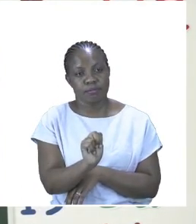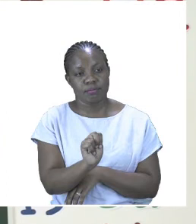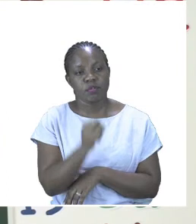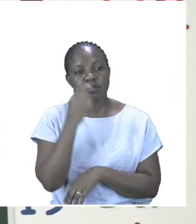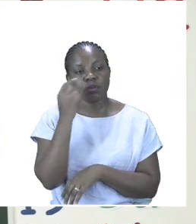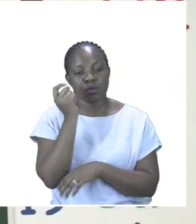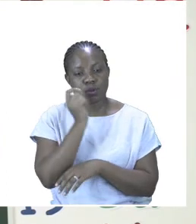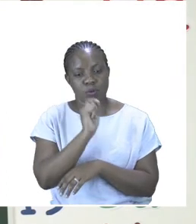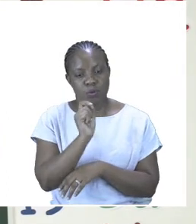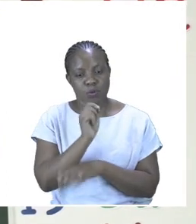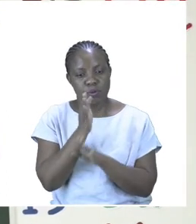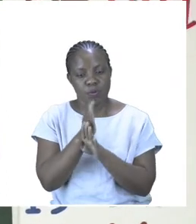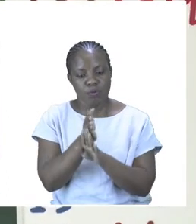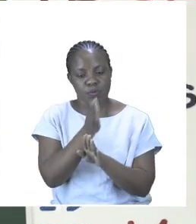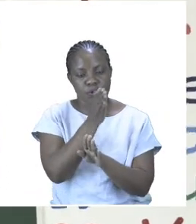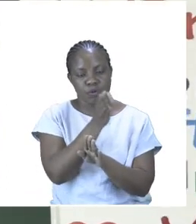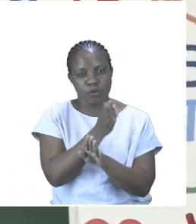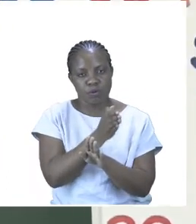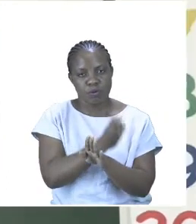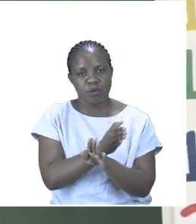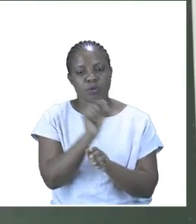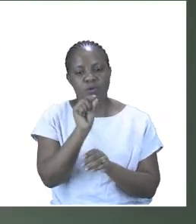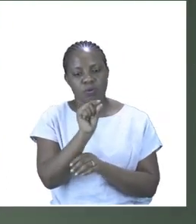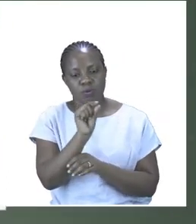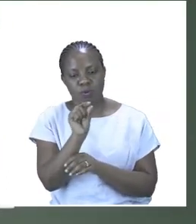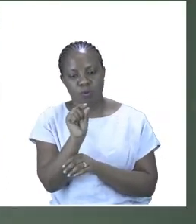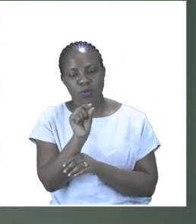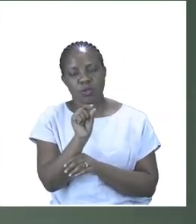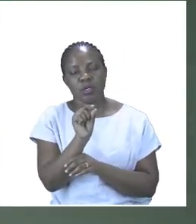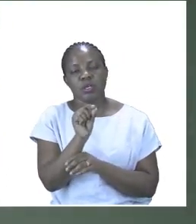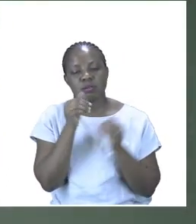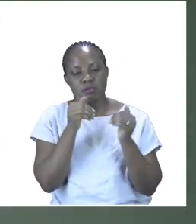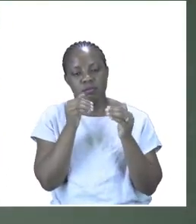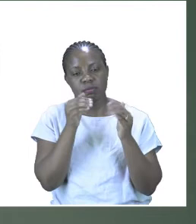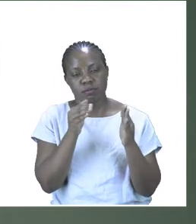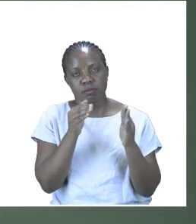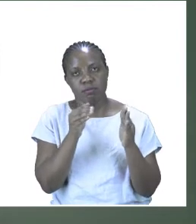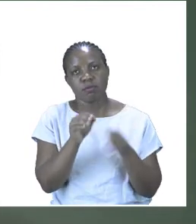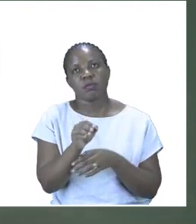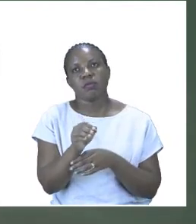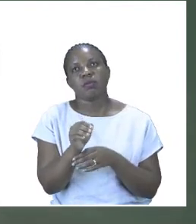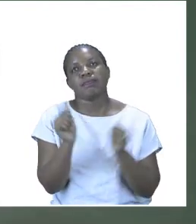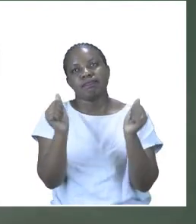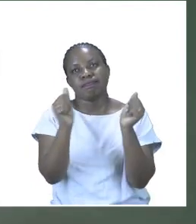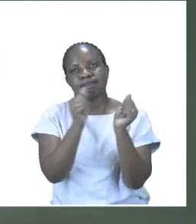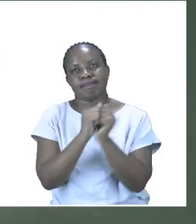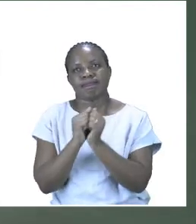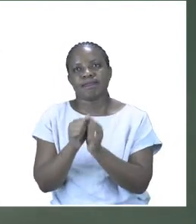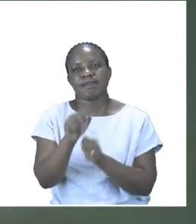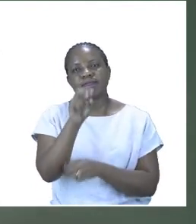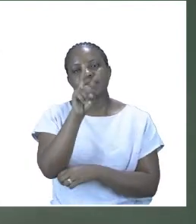vowels at the beginning of a sentence. So we have our vowels. We have